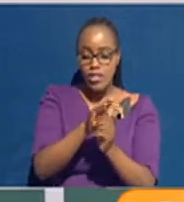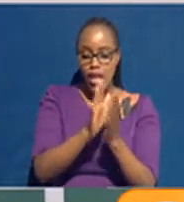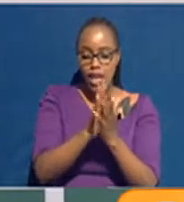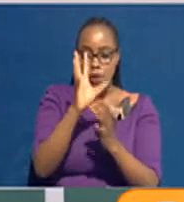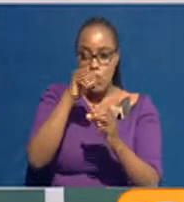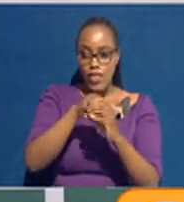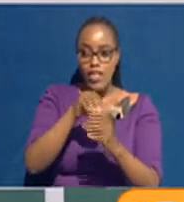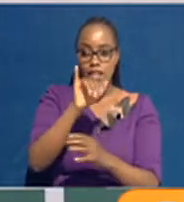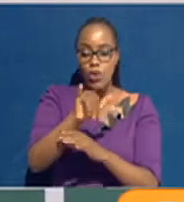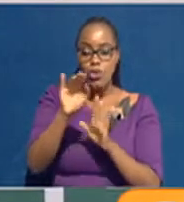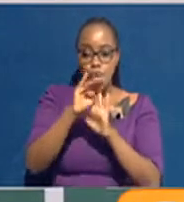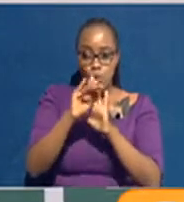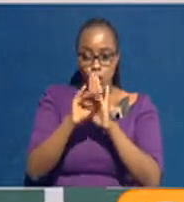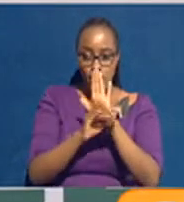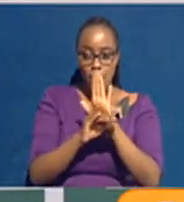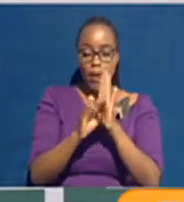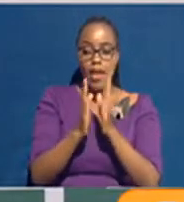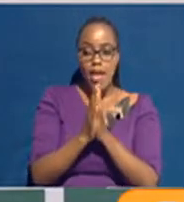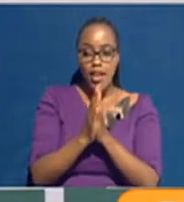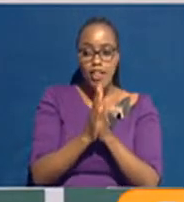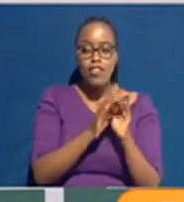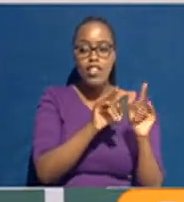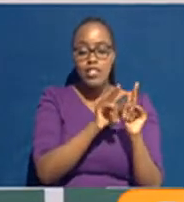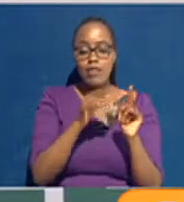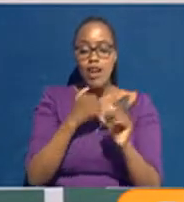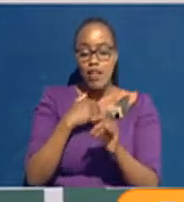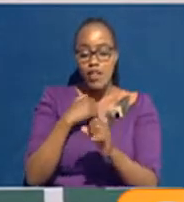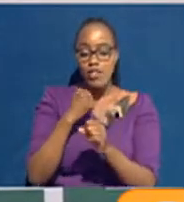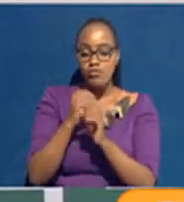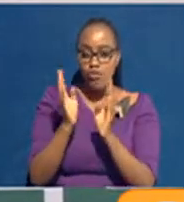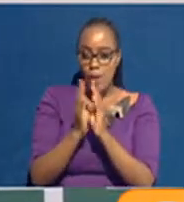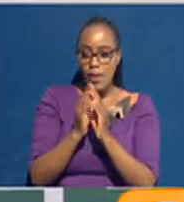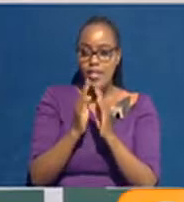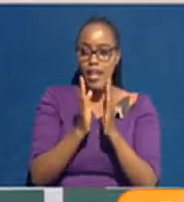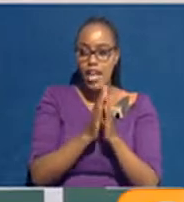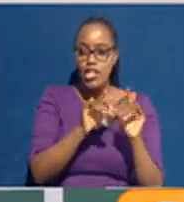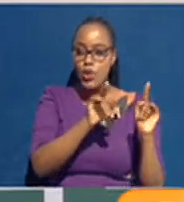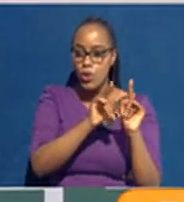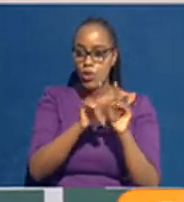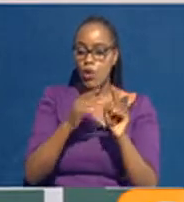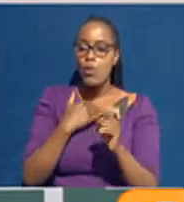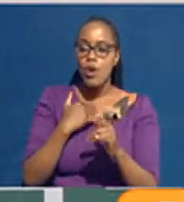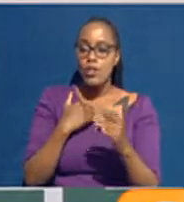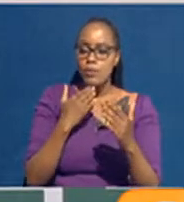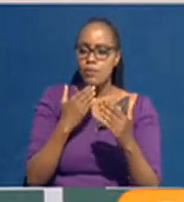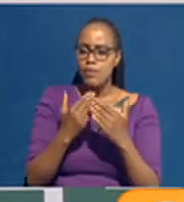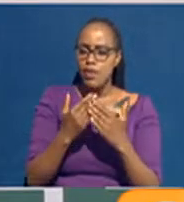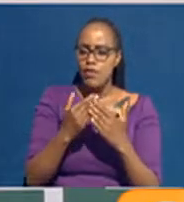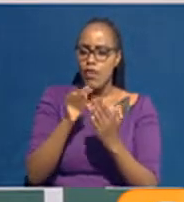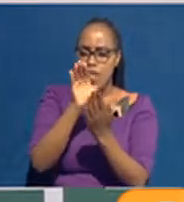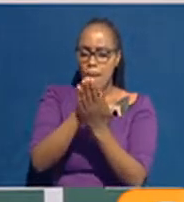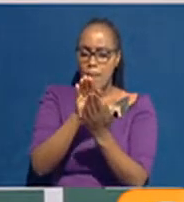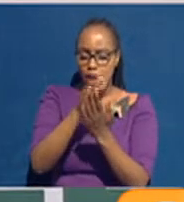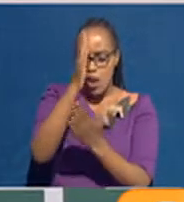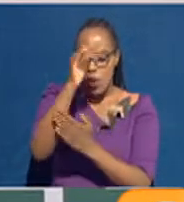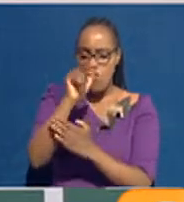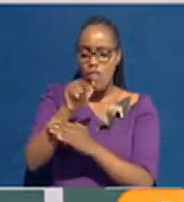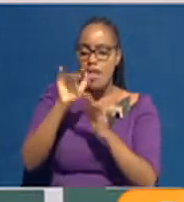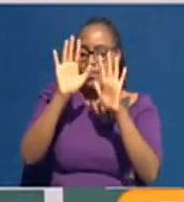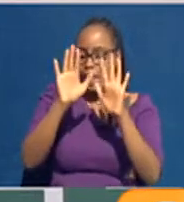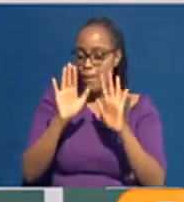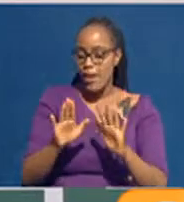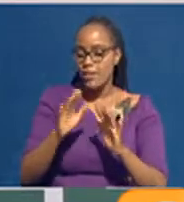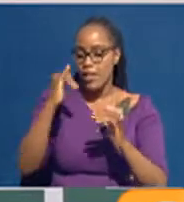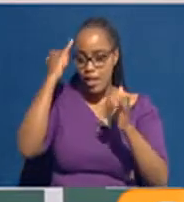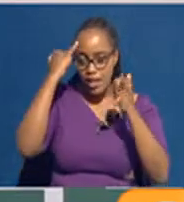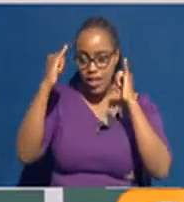these programs. And, you know, this AFAWO program is amazing. I mean, I want to actually really thank the African Development Bank for this amazing initiative and